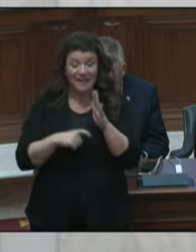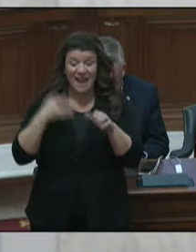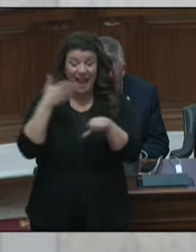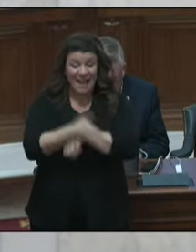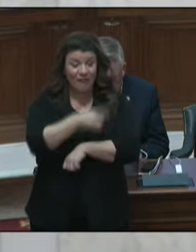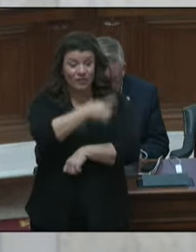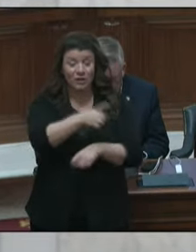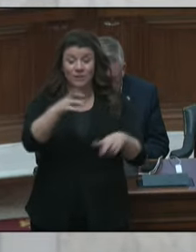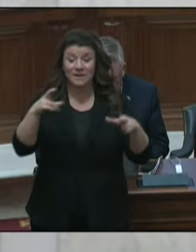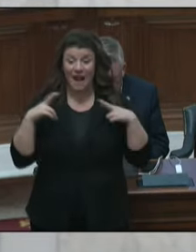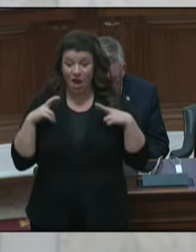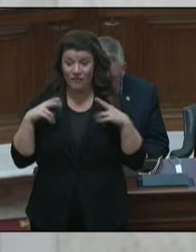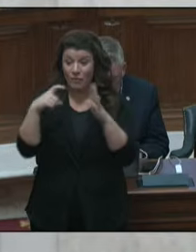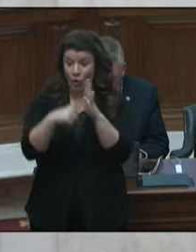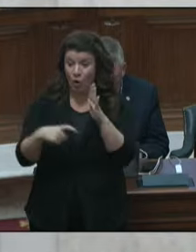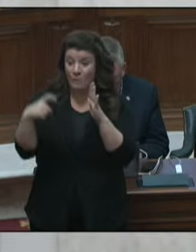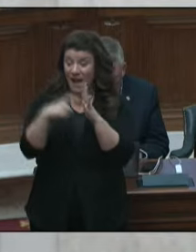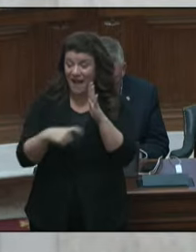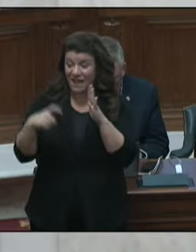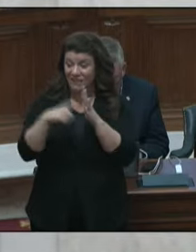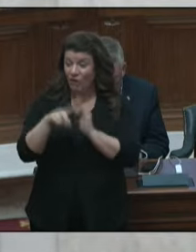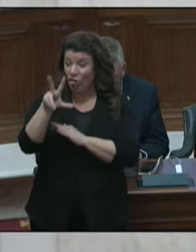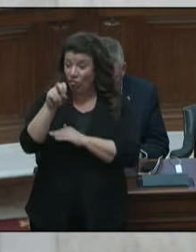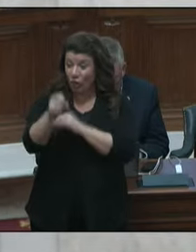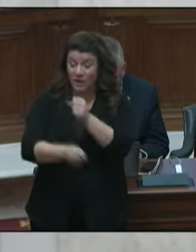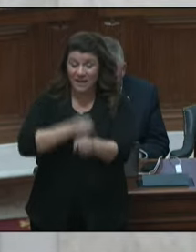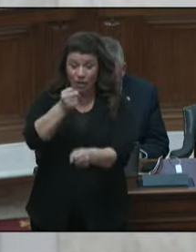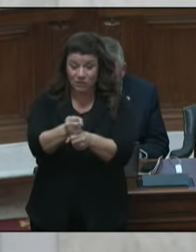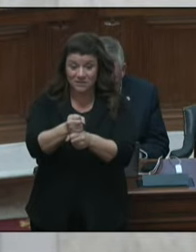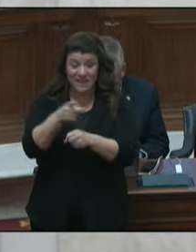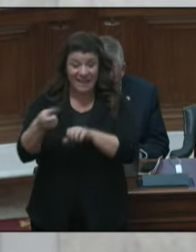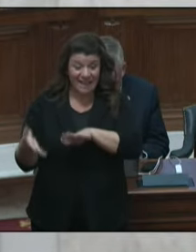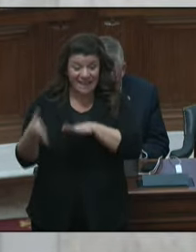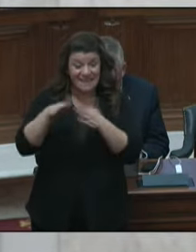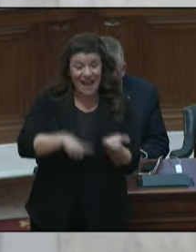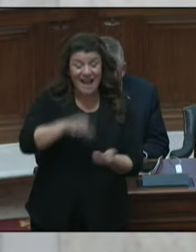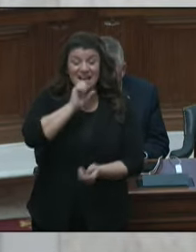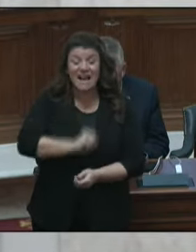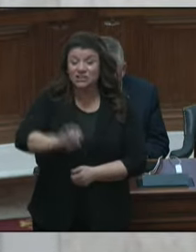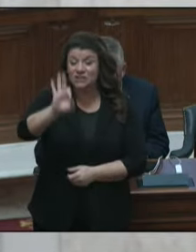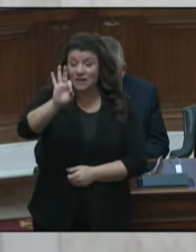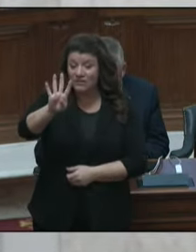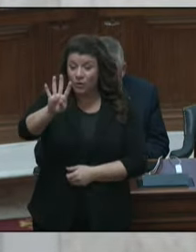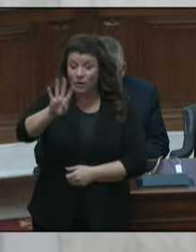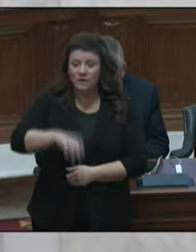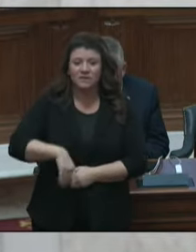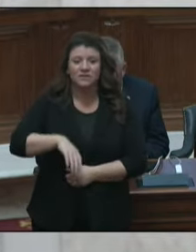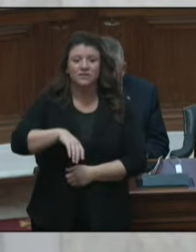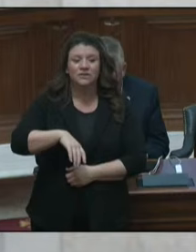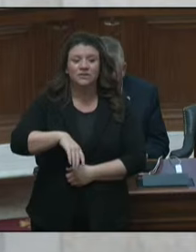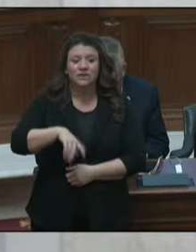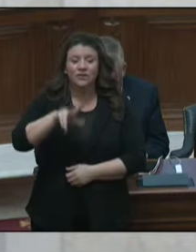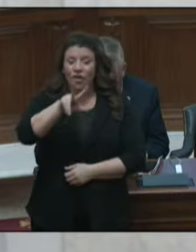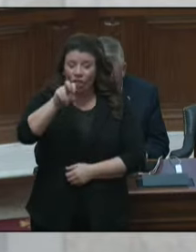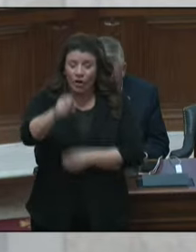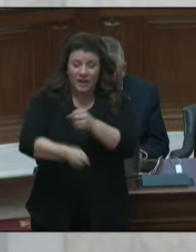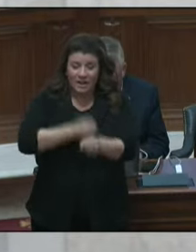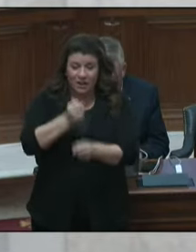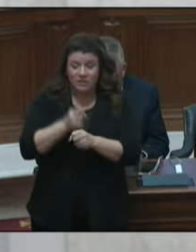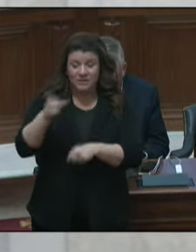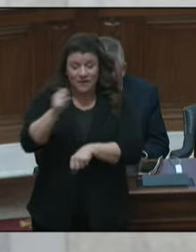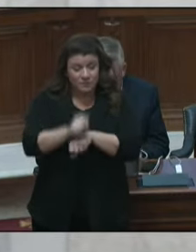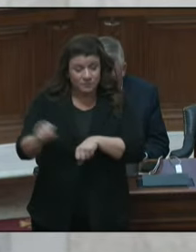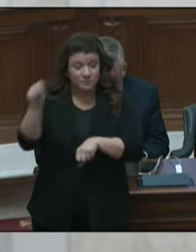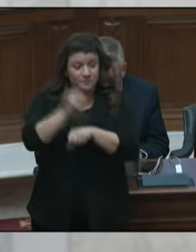he retired from the coal mines for 30 years, he died when he was 94. For 30 years, he worked the food